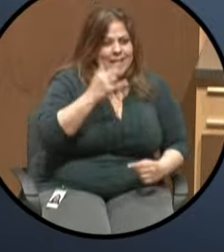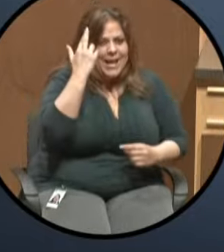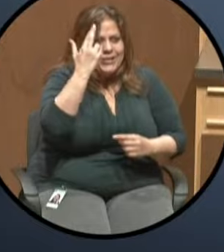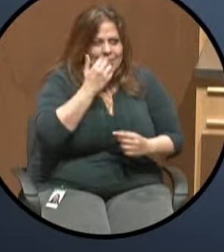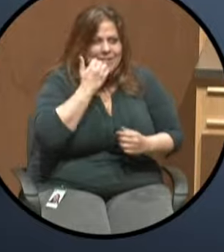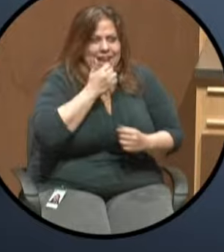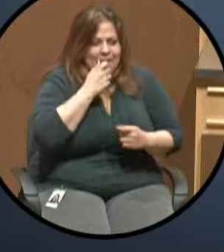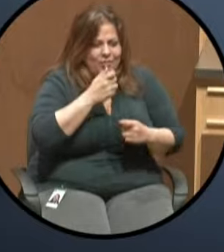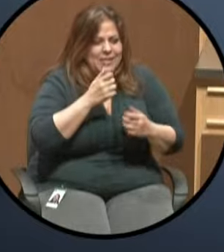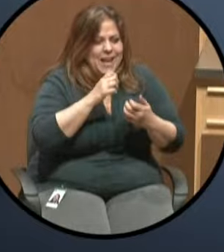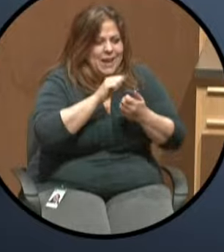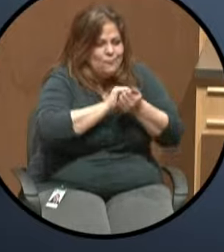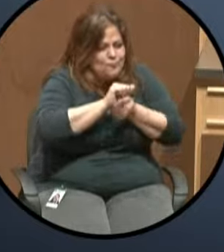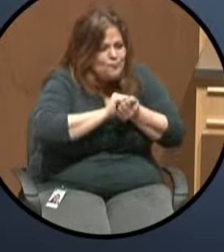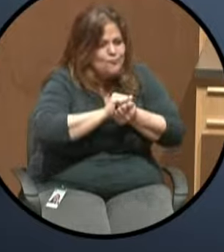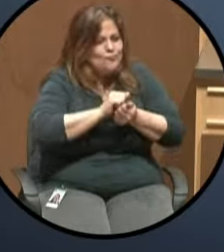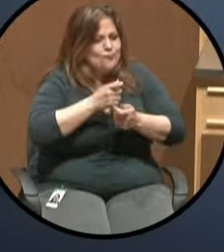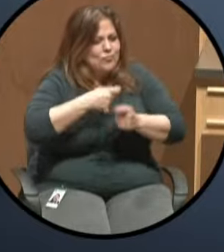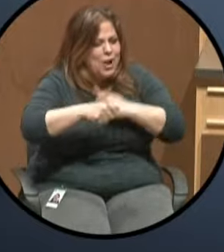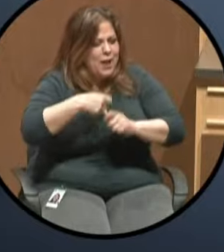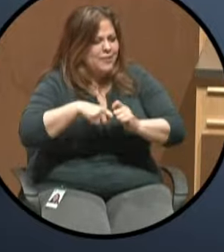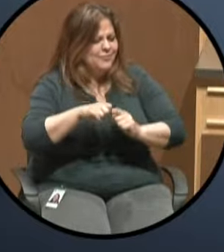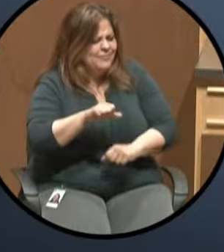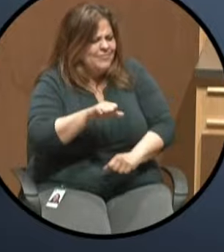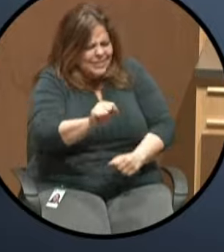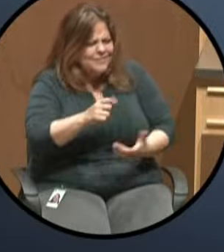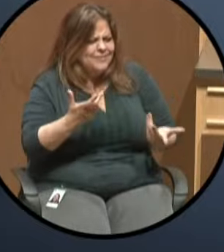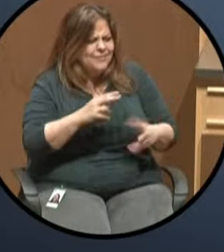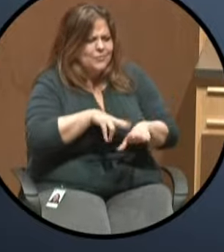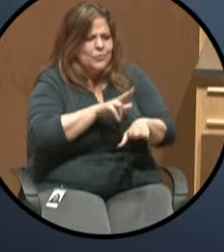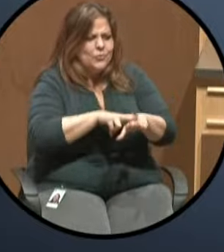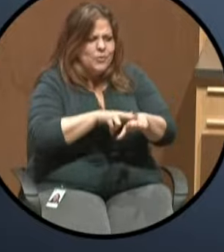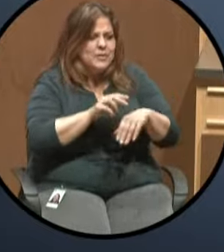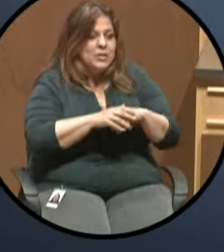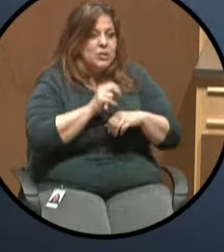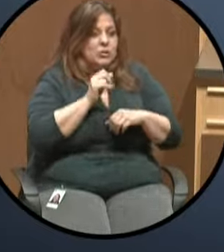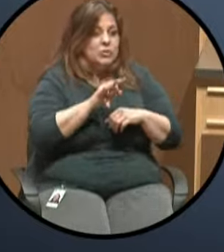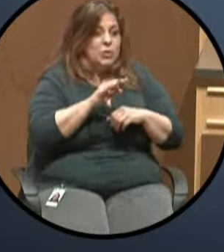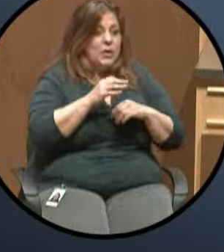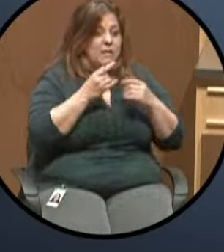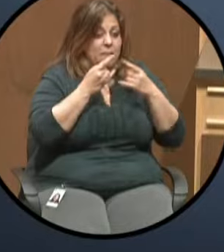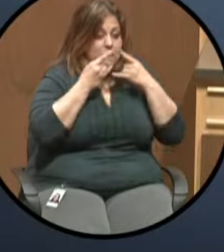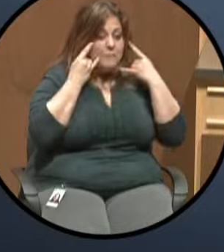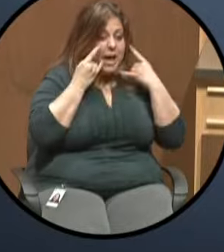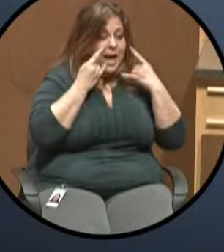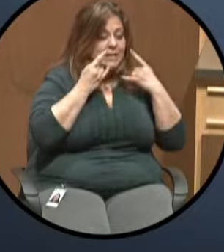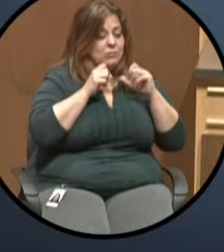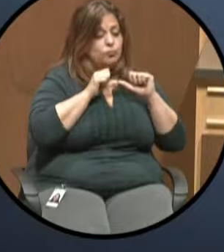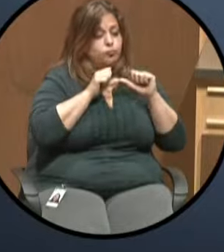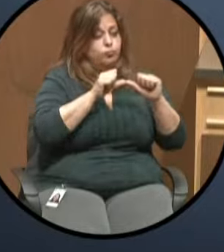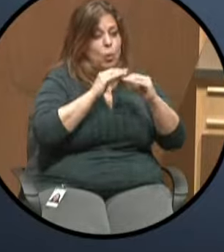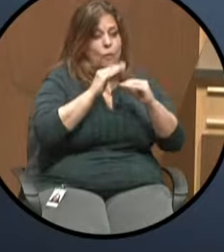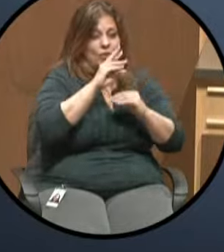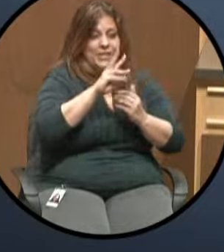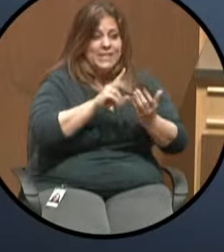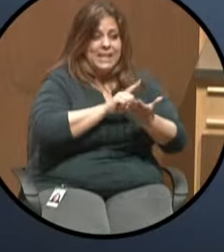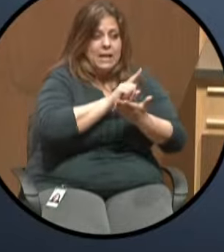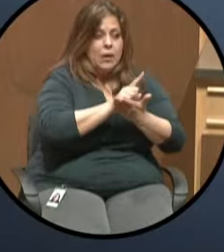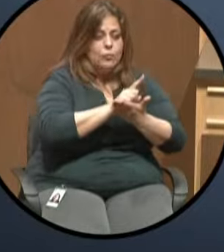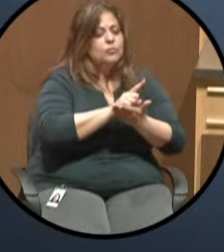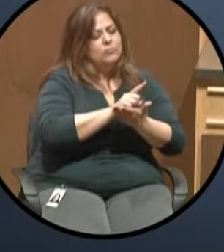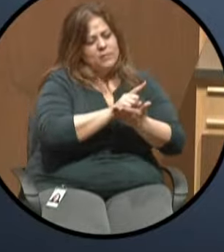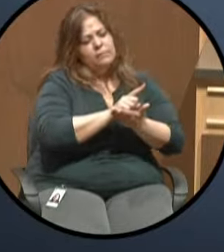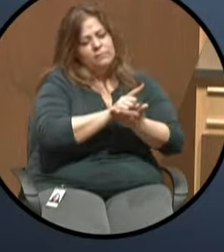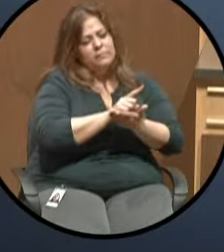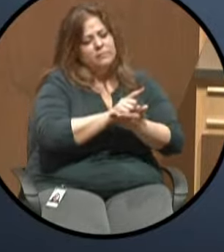change masks daily and launder them. Now this risk increases when you wear masks longer than 6 hours. And most people,